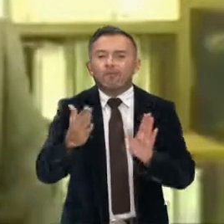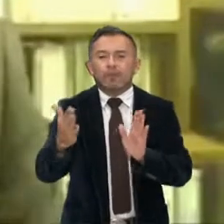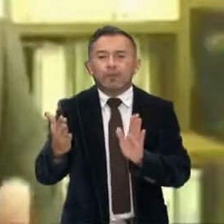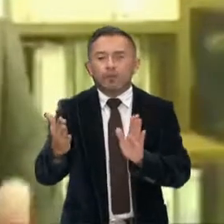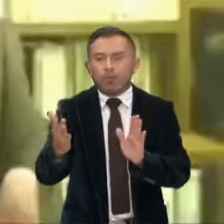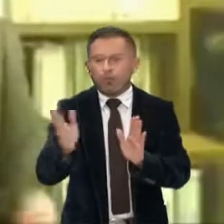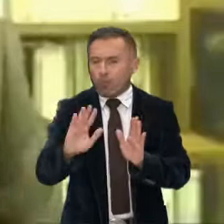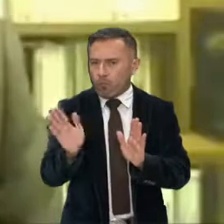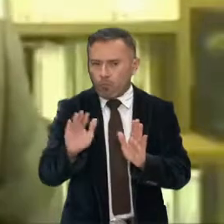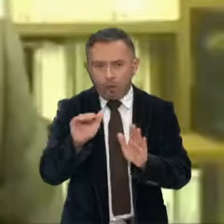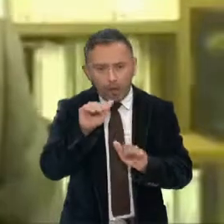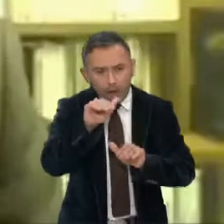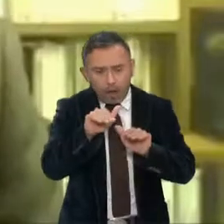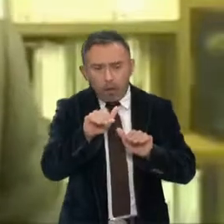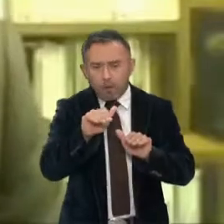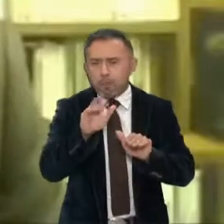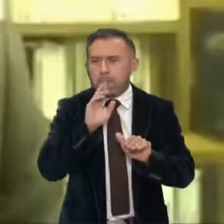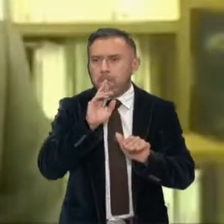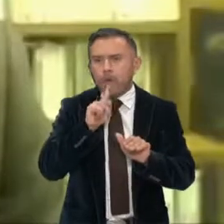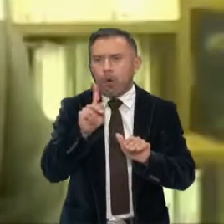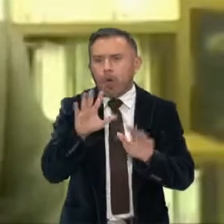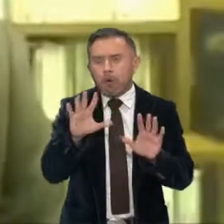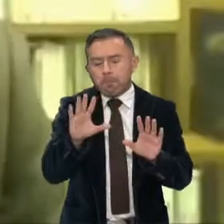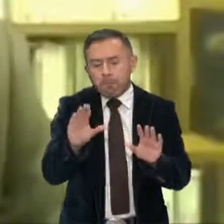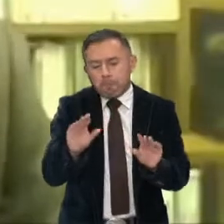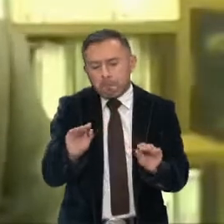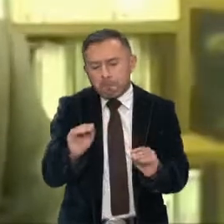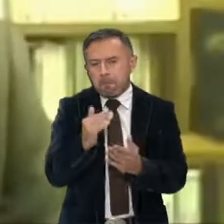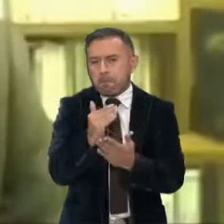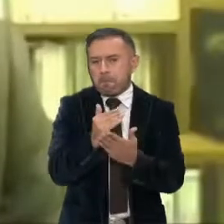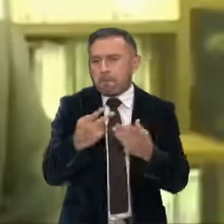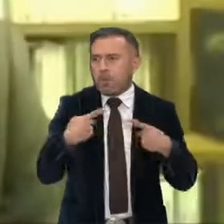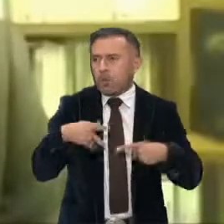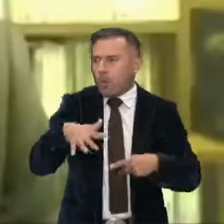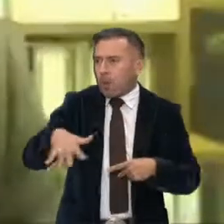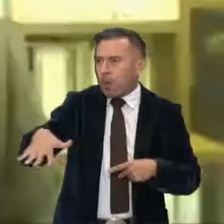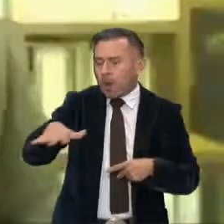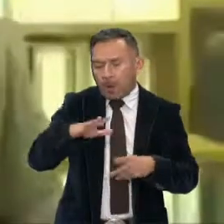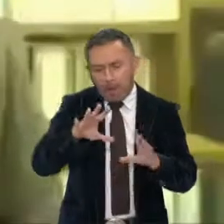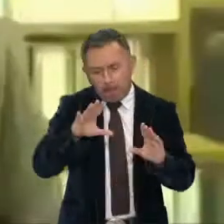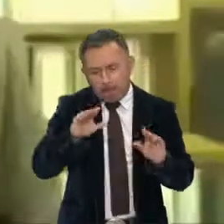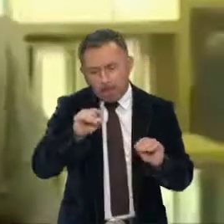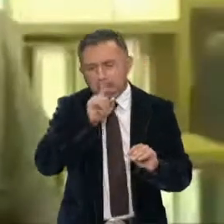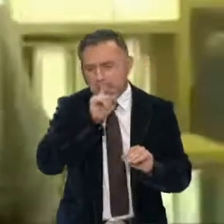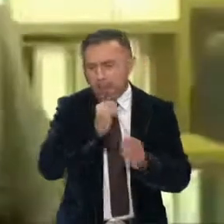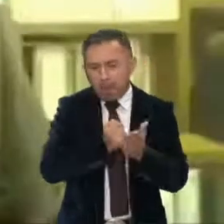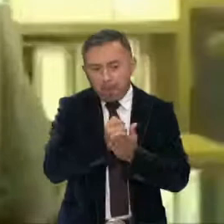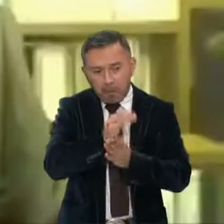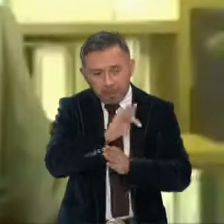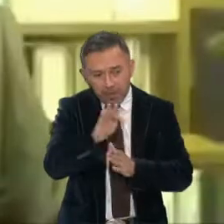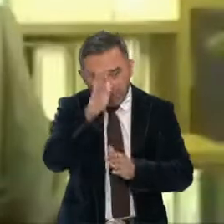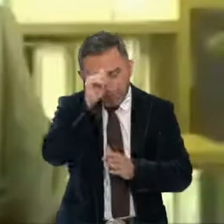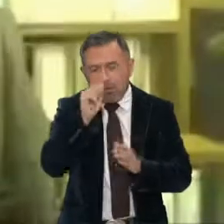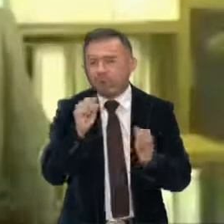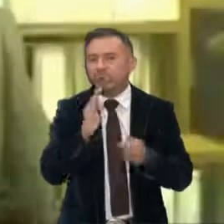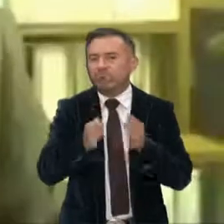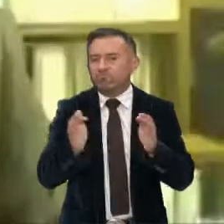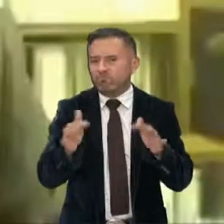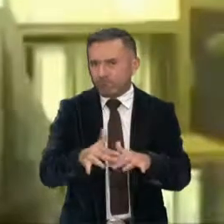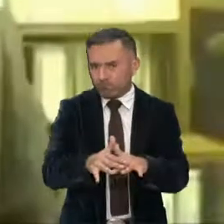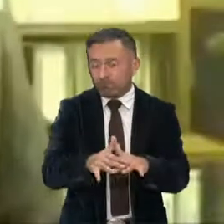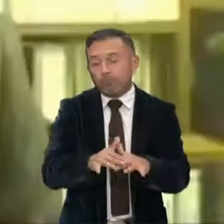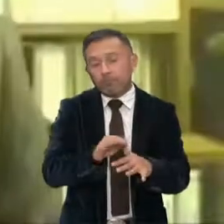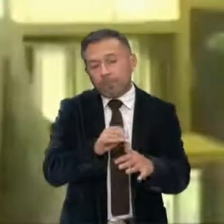requests to extend the period or to postpone the election have or provide